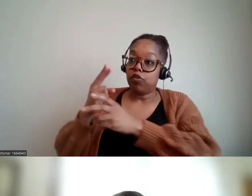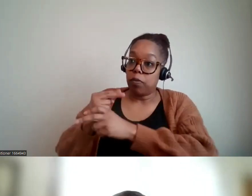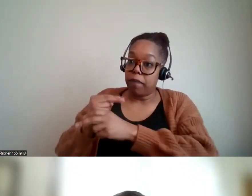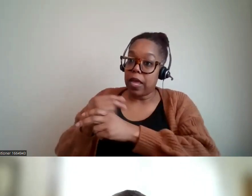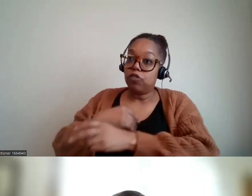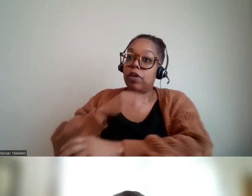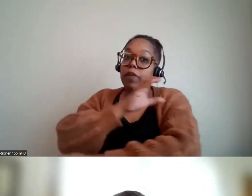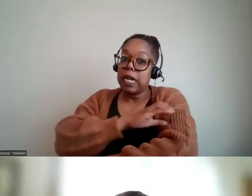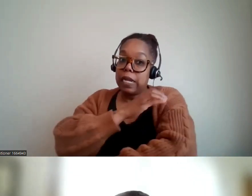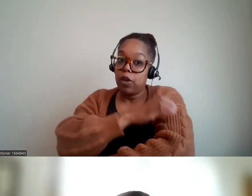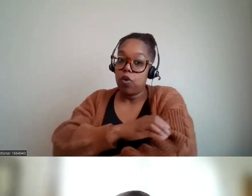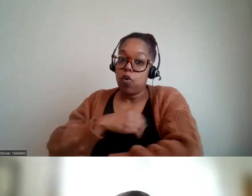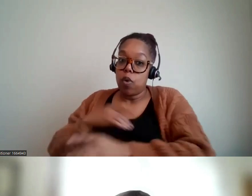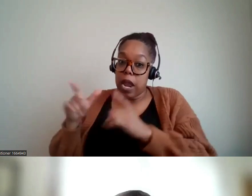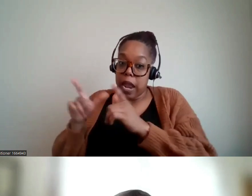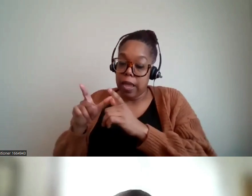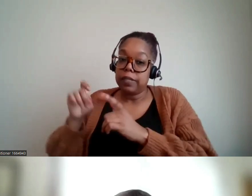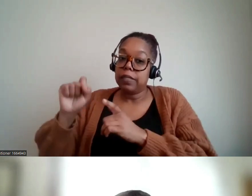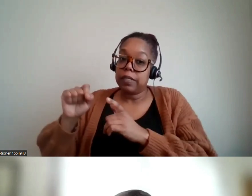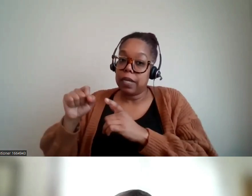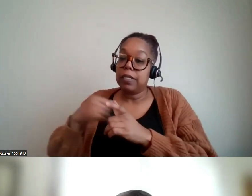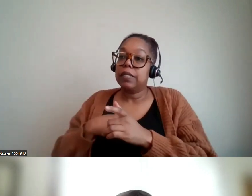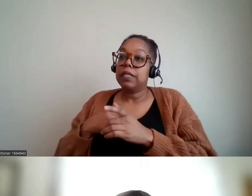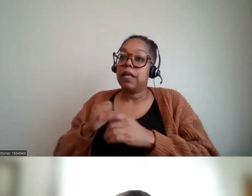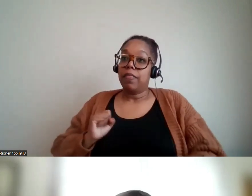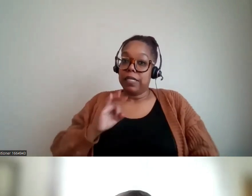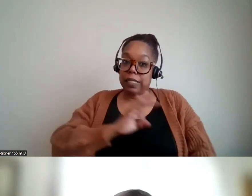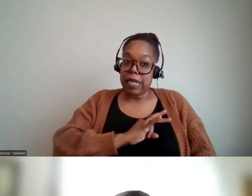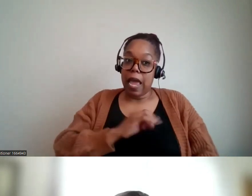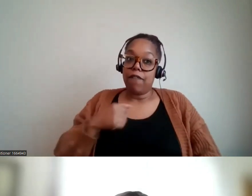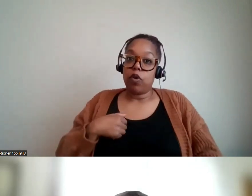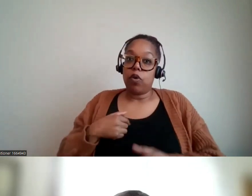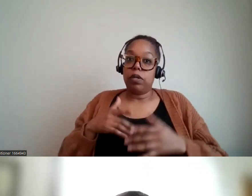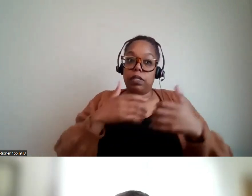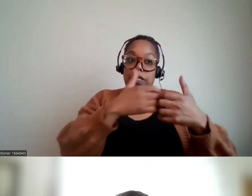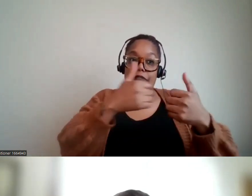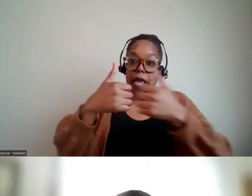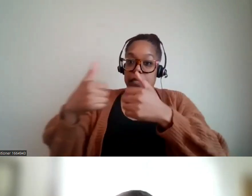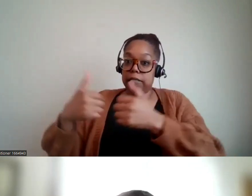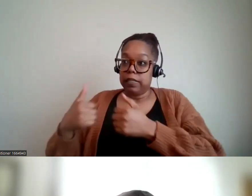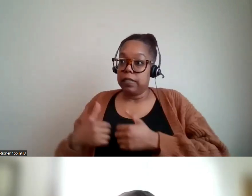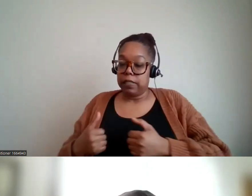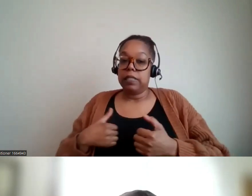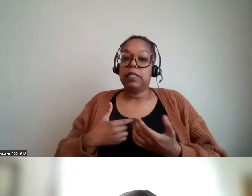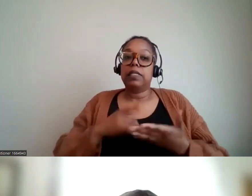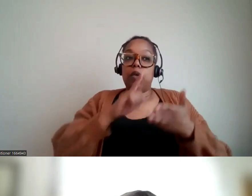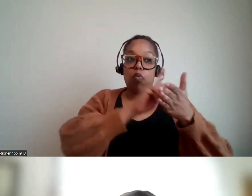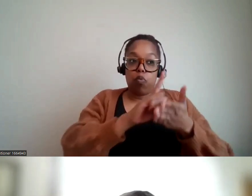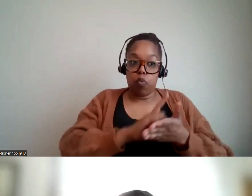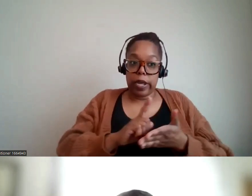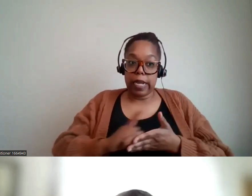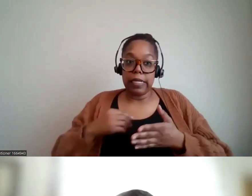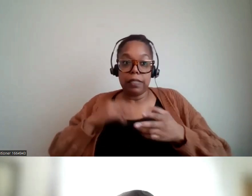license, and the staff are divided amongst all of the supervisors. So everyone is getting weekly supervision, as well as